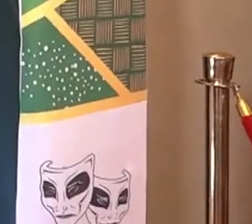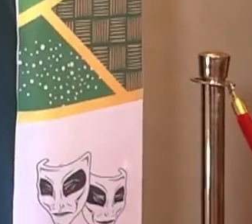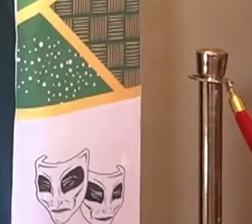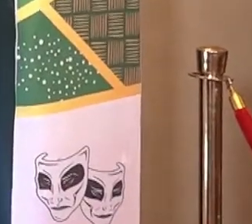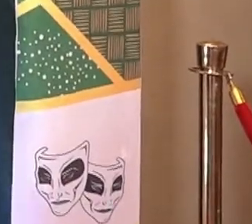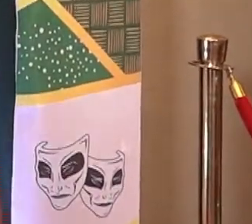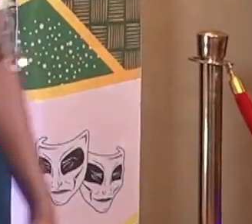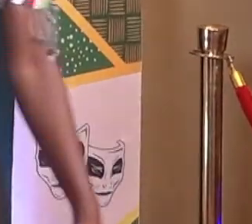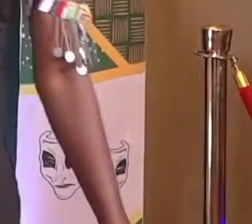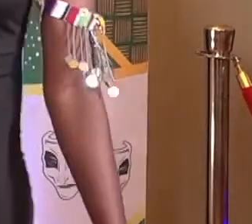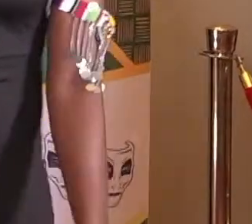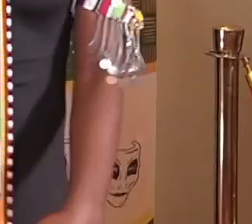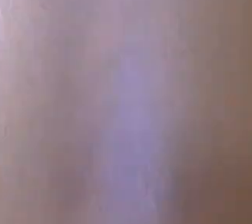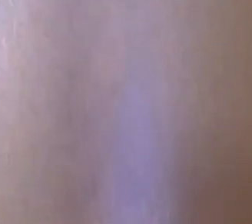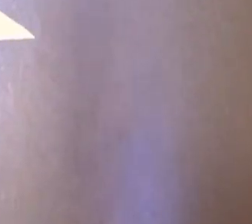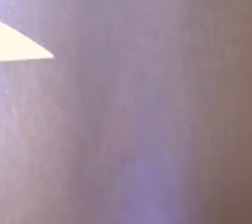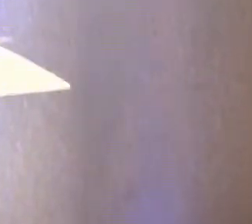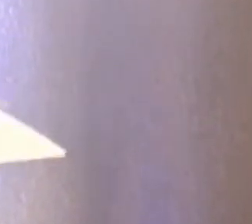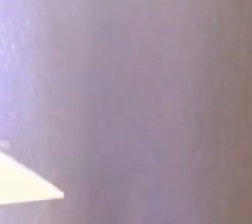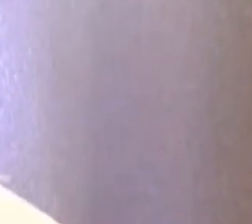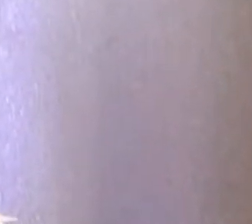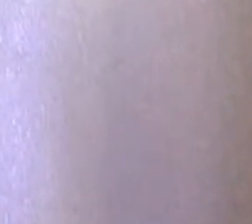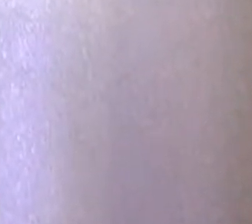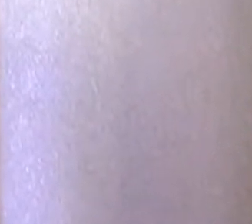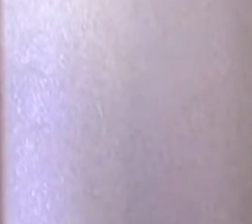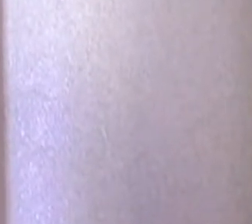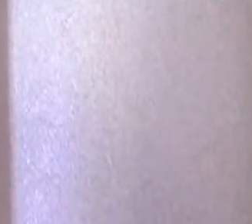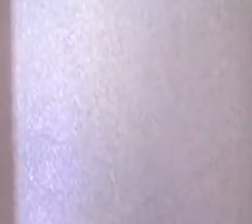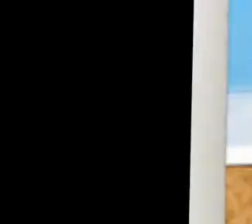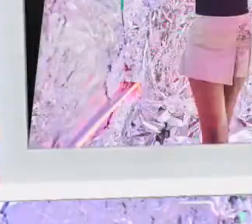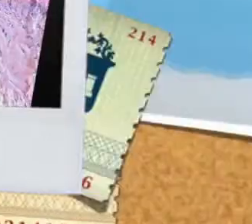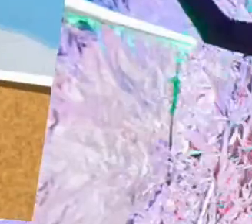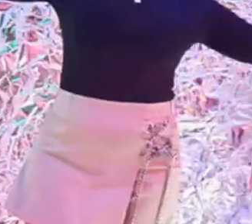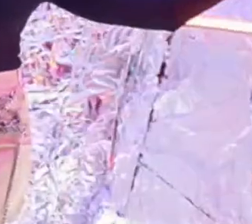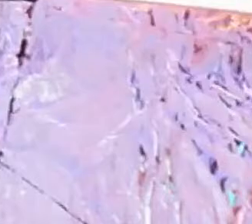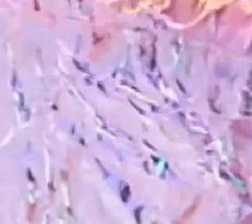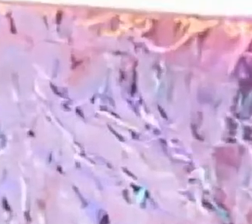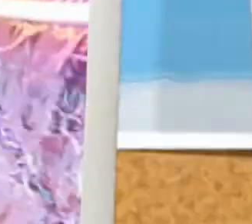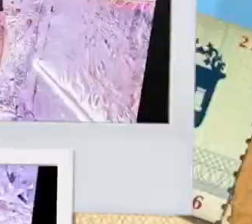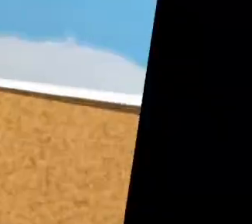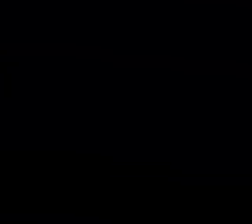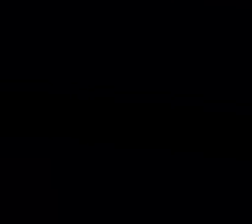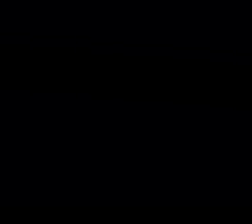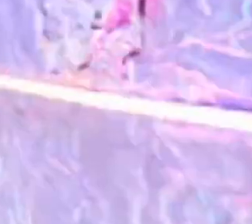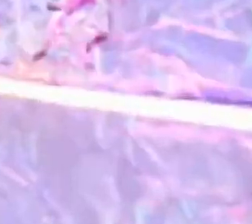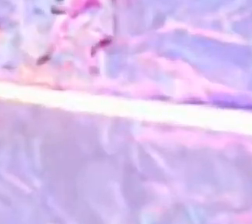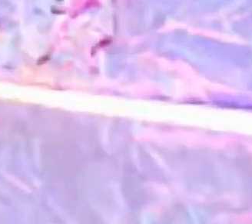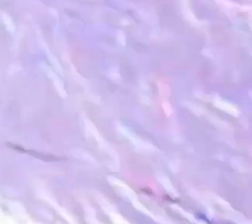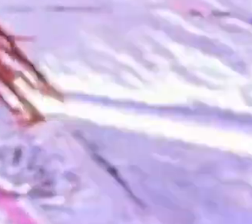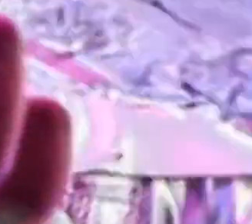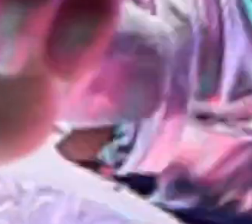and so much more. Fashion Diaries, unleashing your inner fashionista.